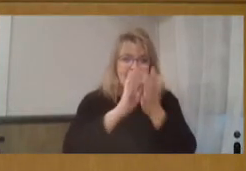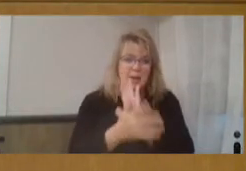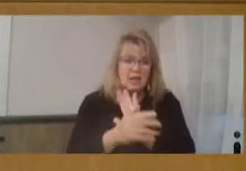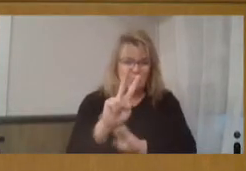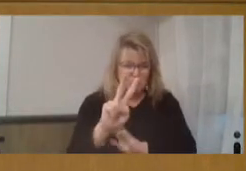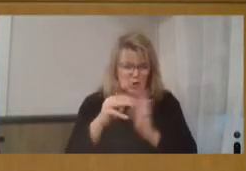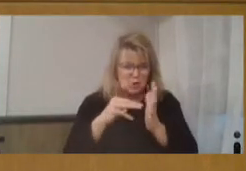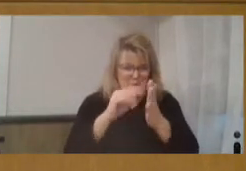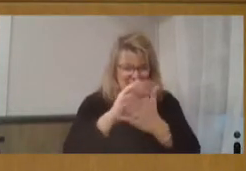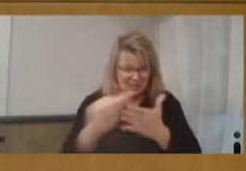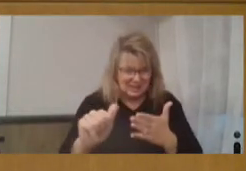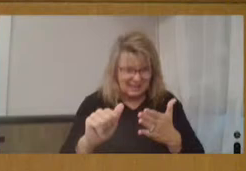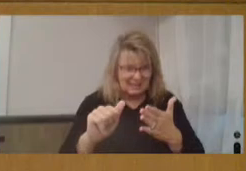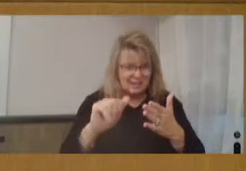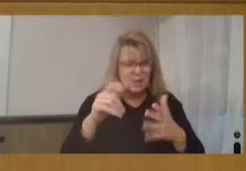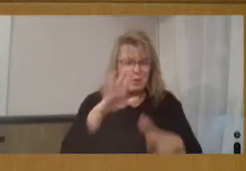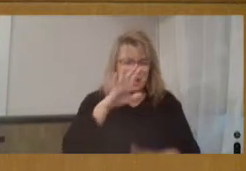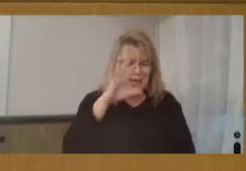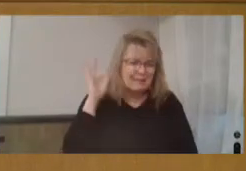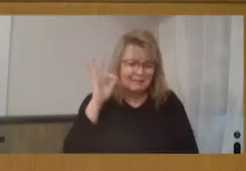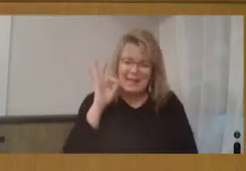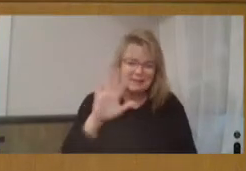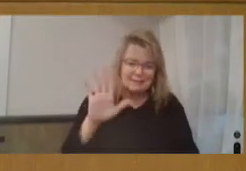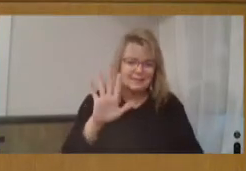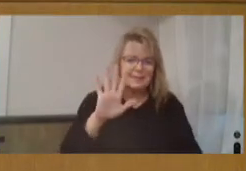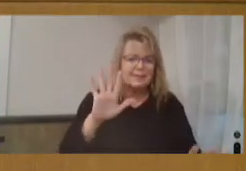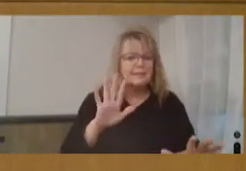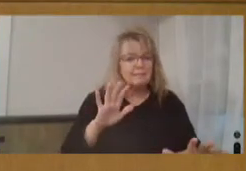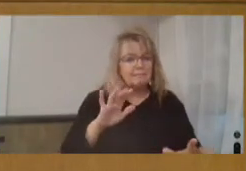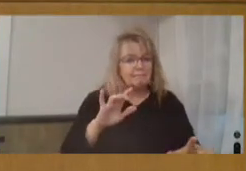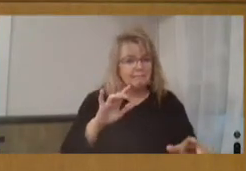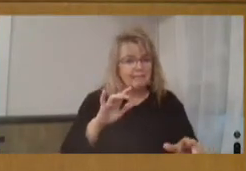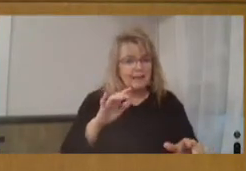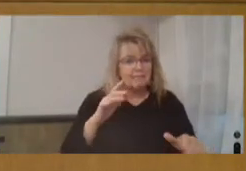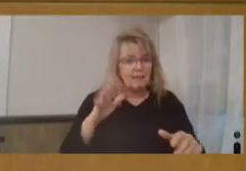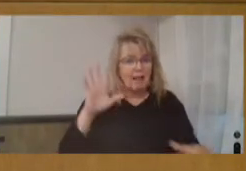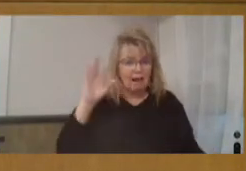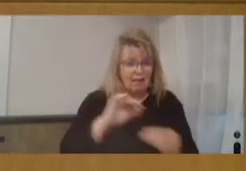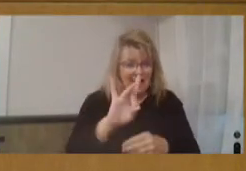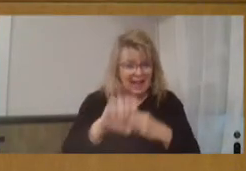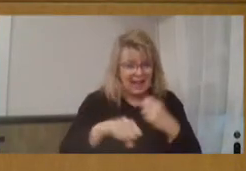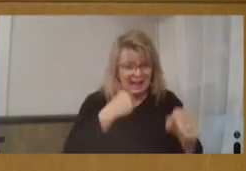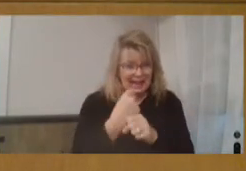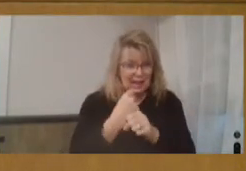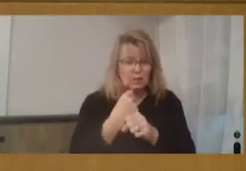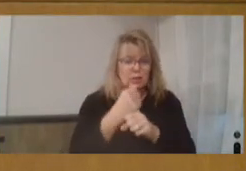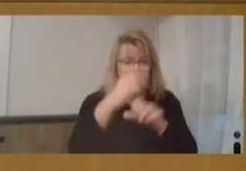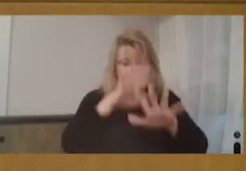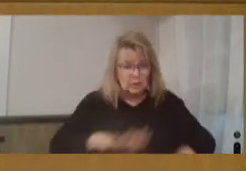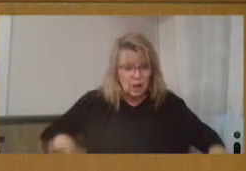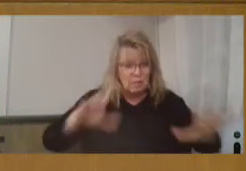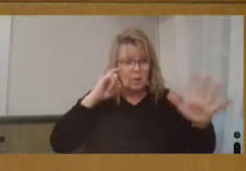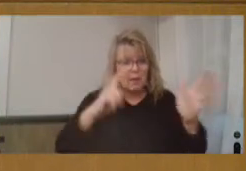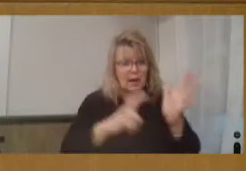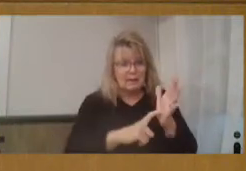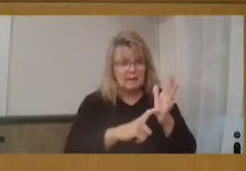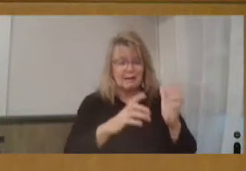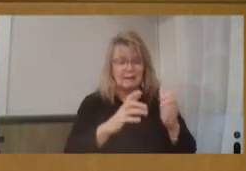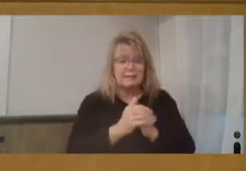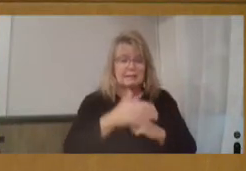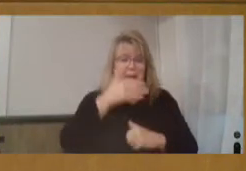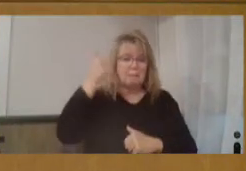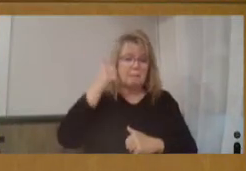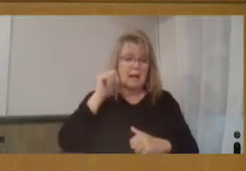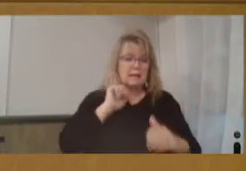years. Trap-neuter return is globally recognized as a humane approach. Effective TNR